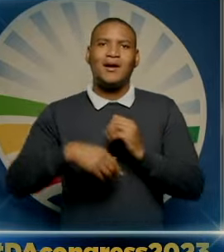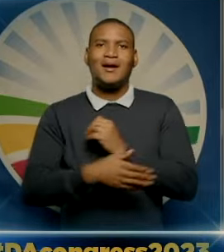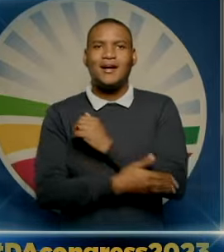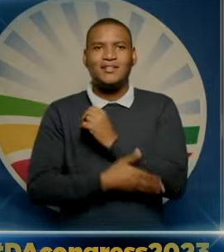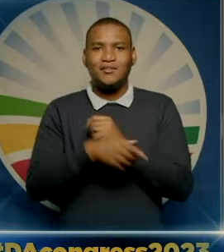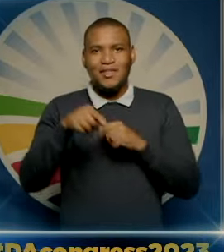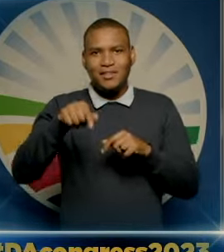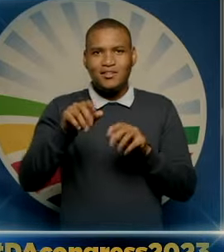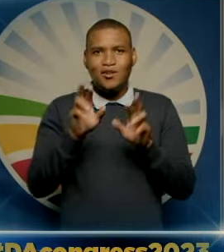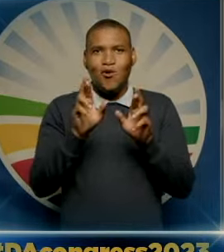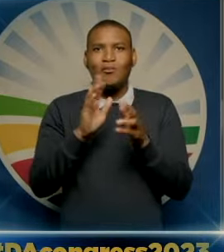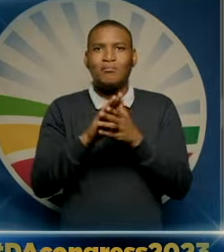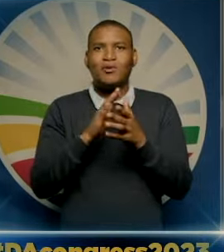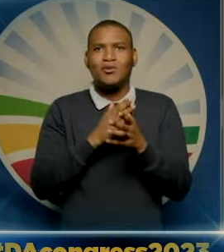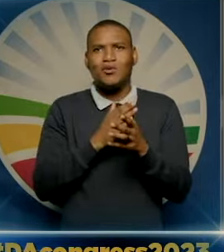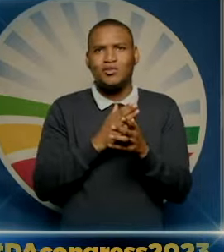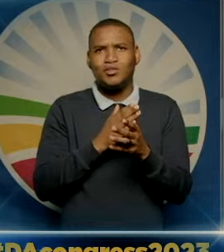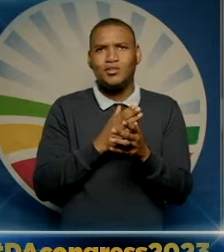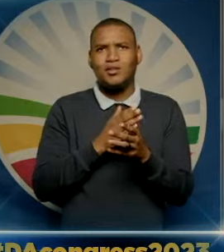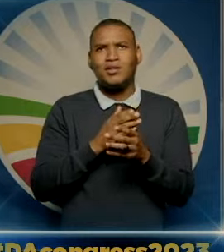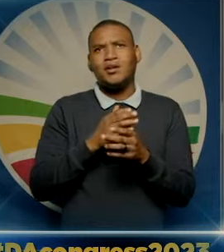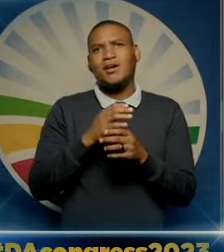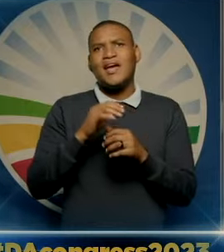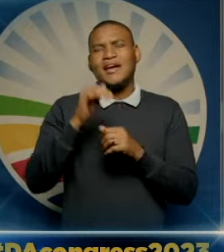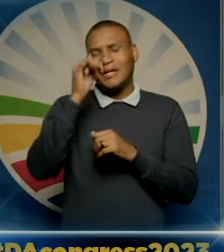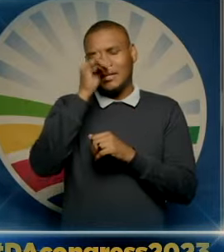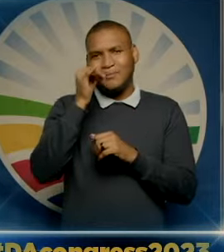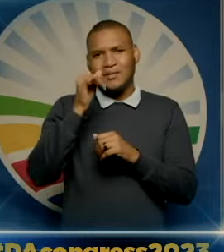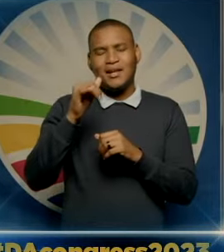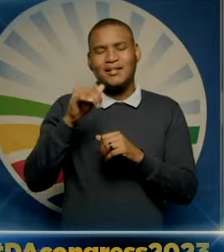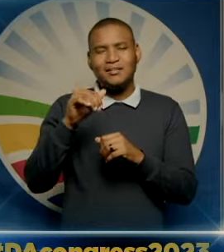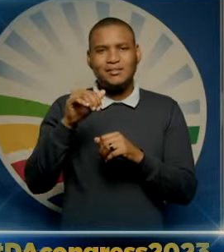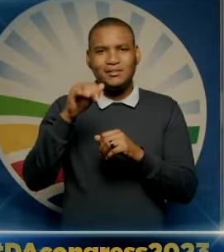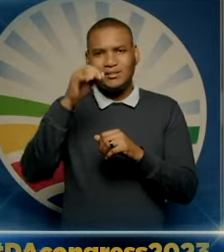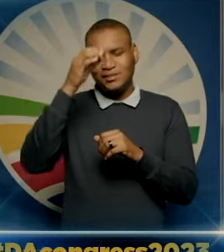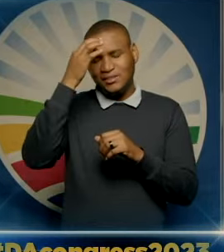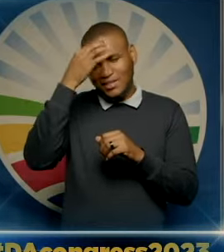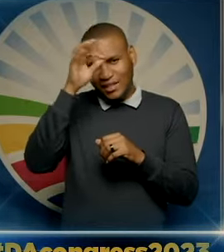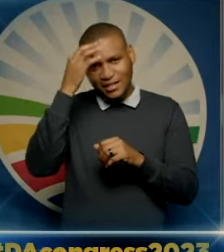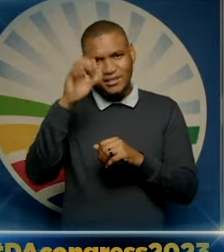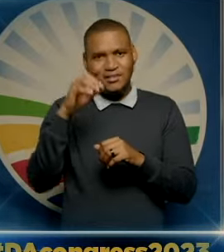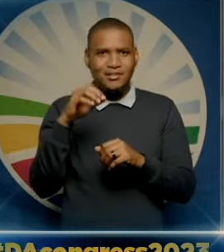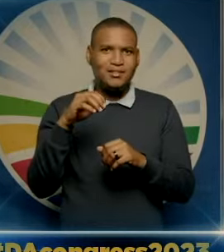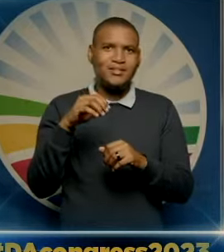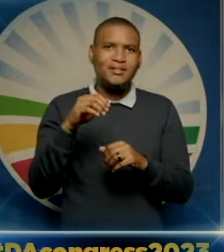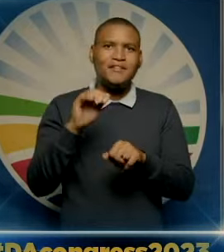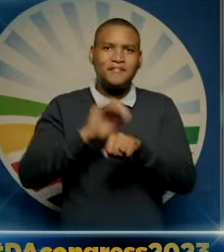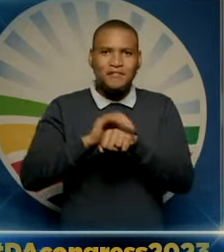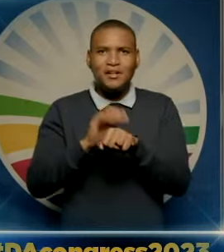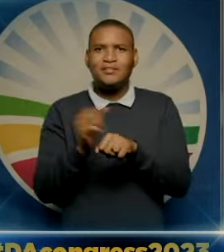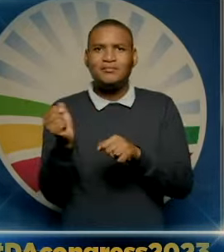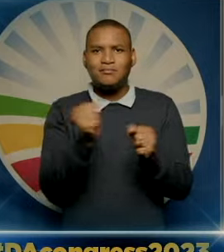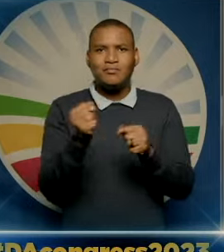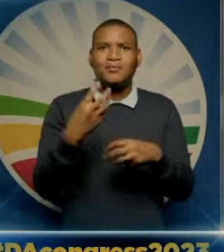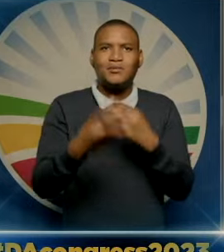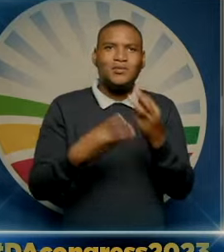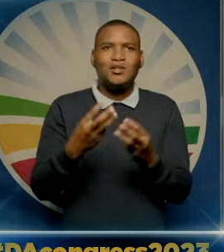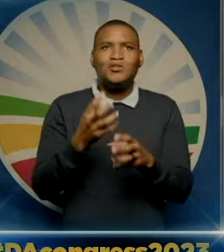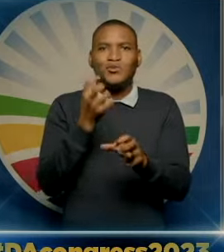hope to dismantle the criminal state, to end cadre deployment, to stop corruption, and to get